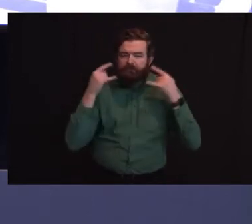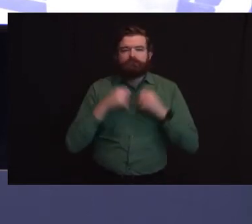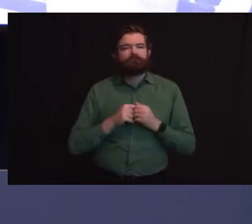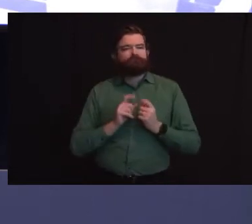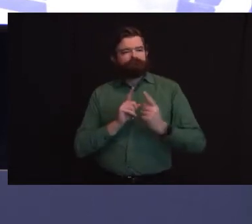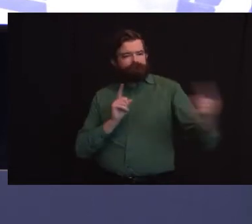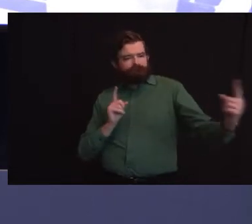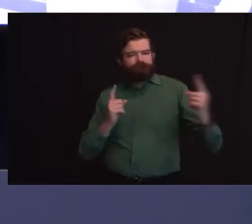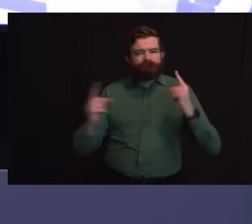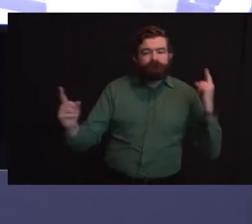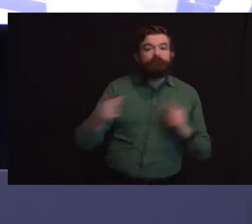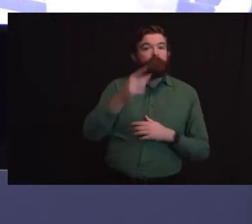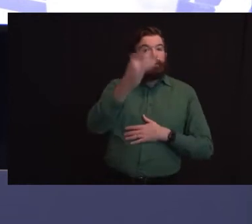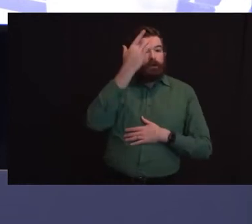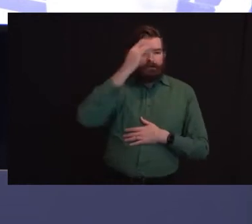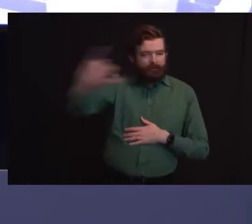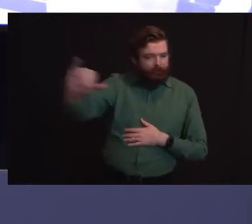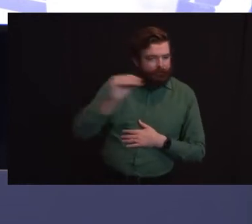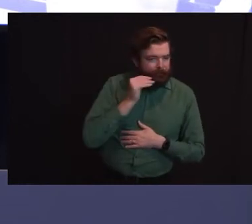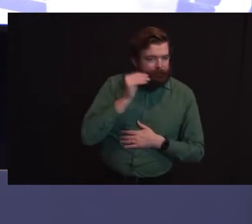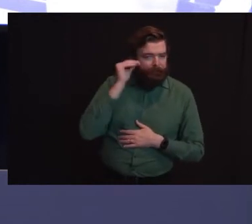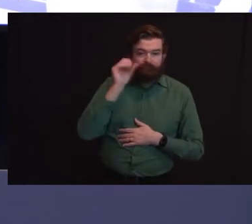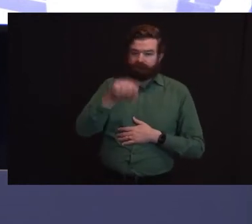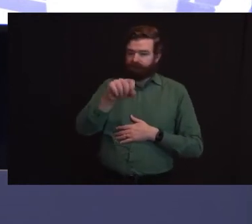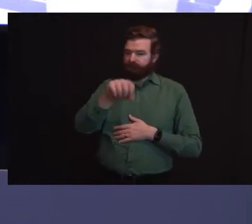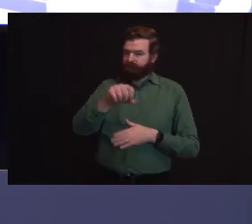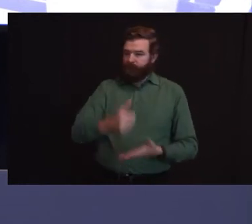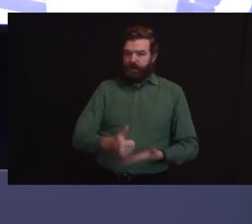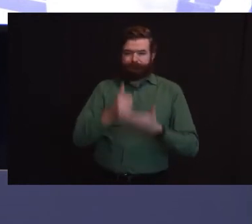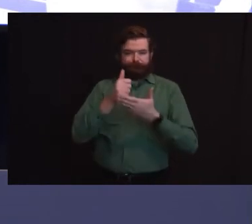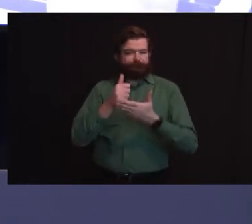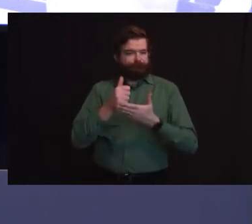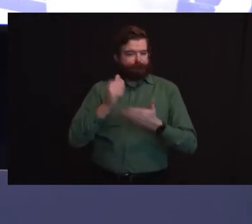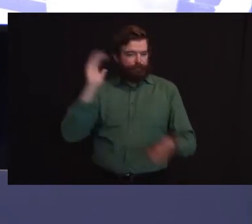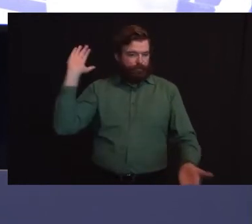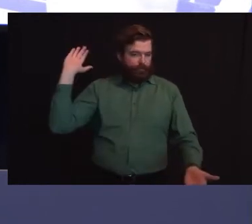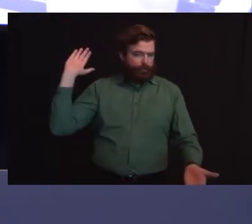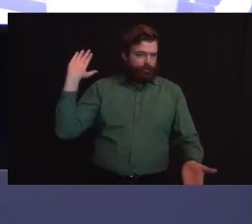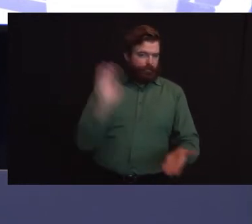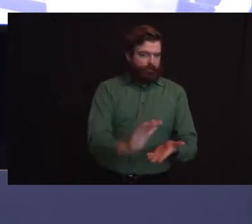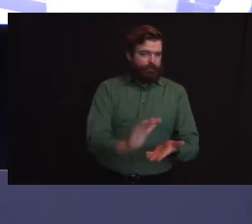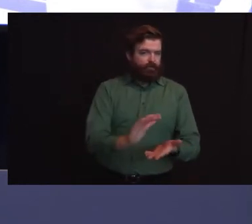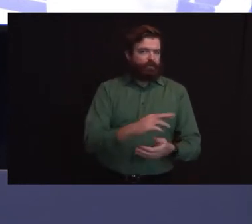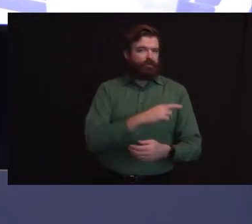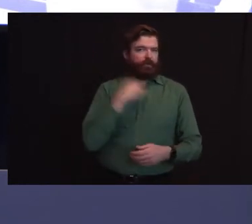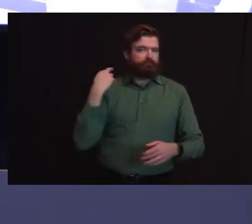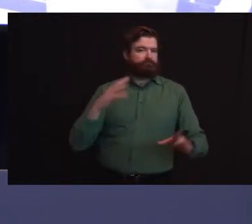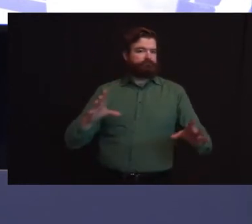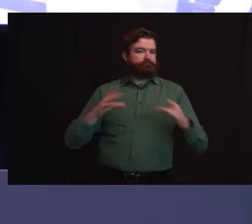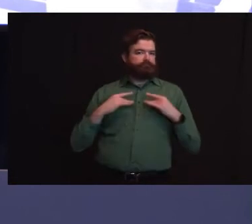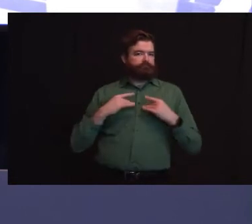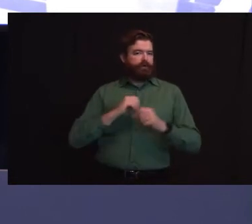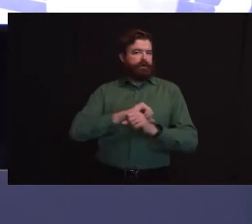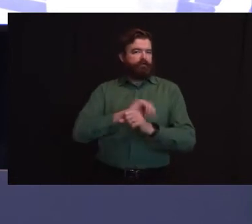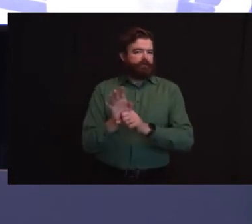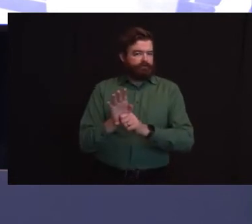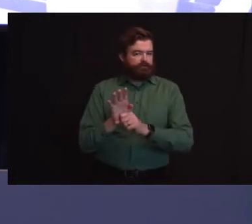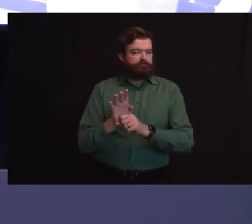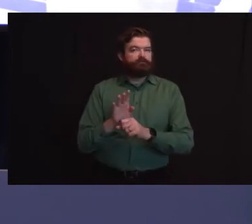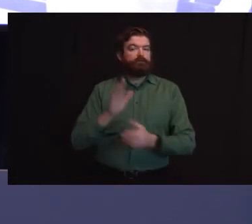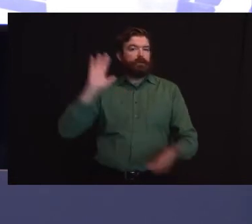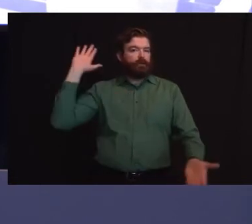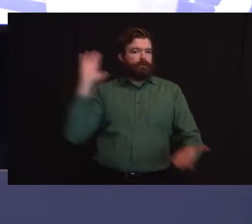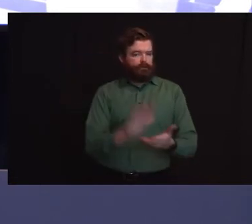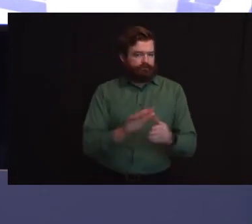sick, help reduce your chance of being exposed to or spreading the virus. Today, we